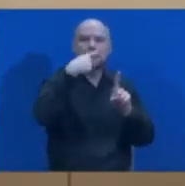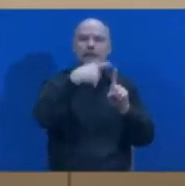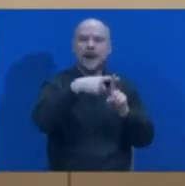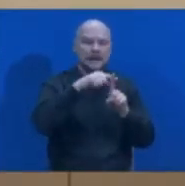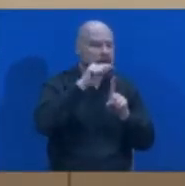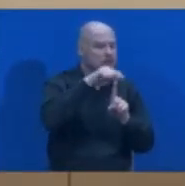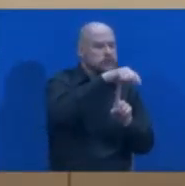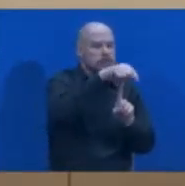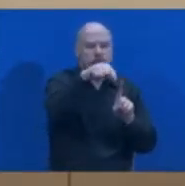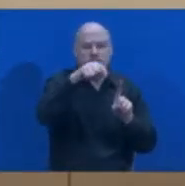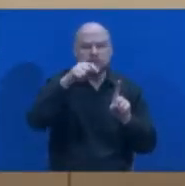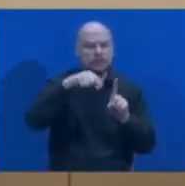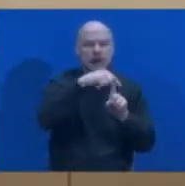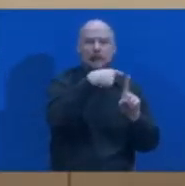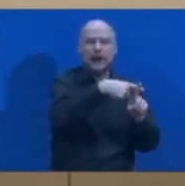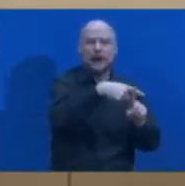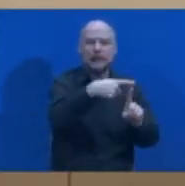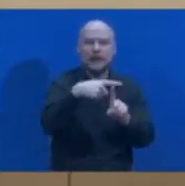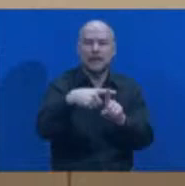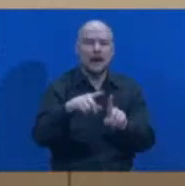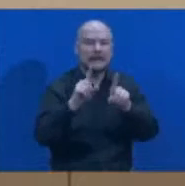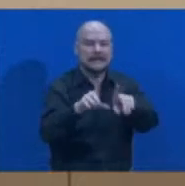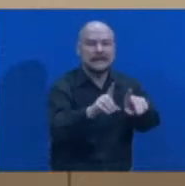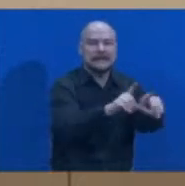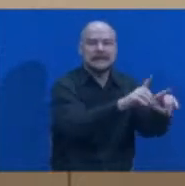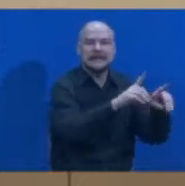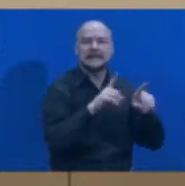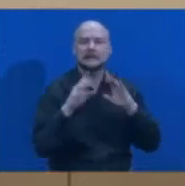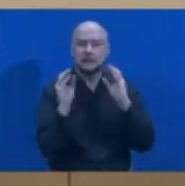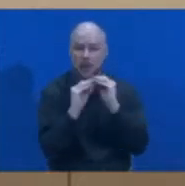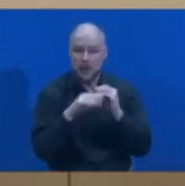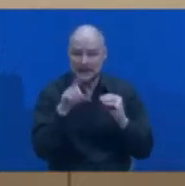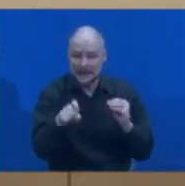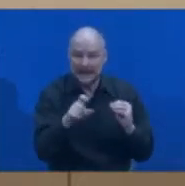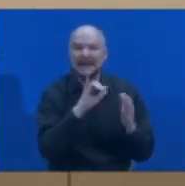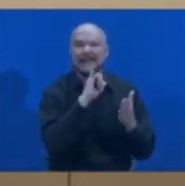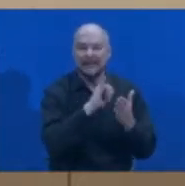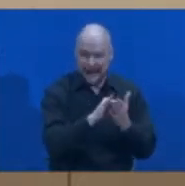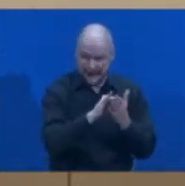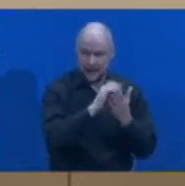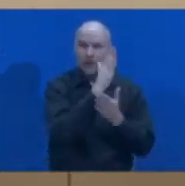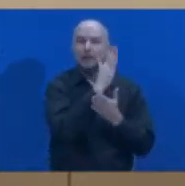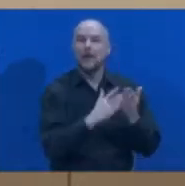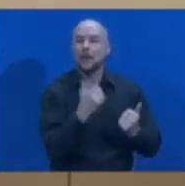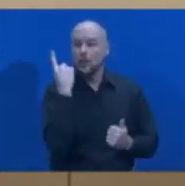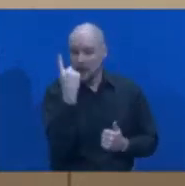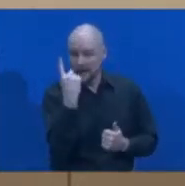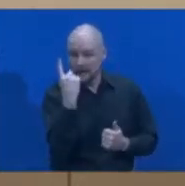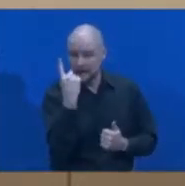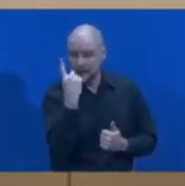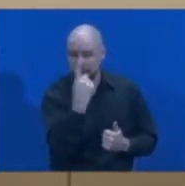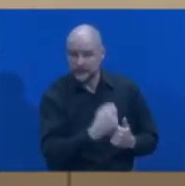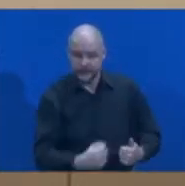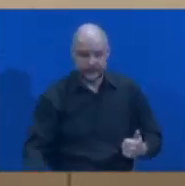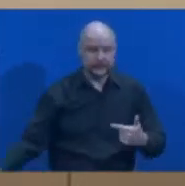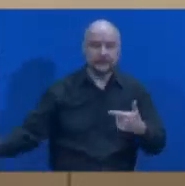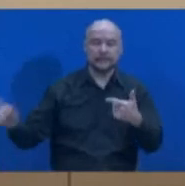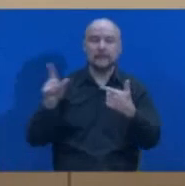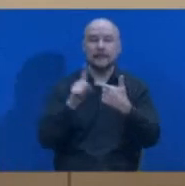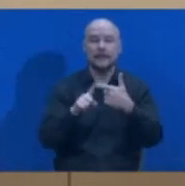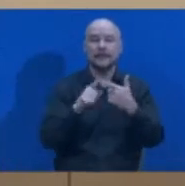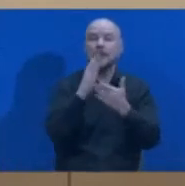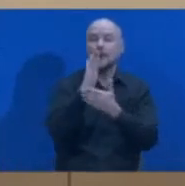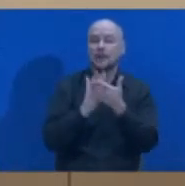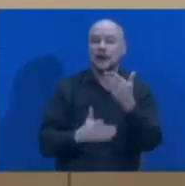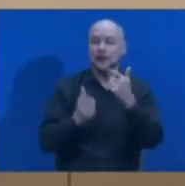need to prioritize and refer for testing. Group 2, we will have completely in place